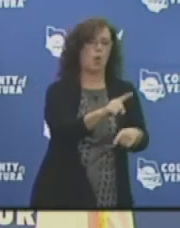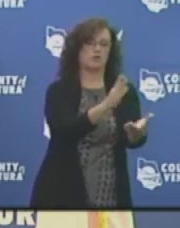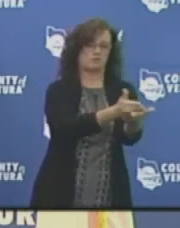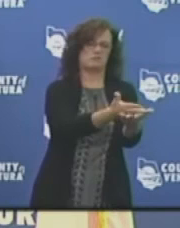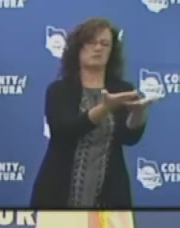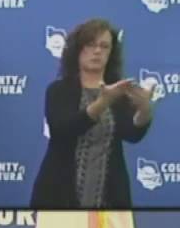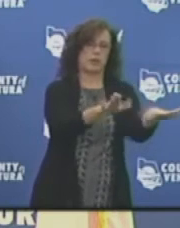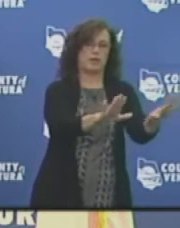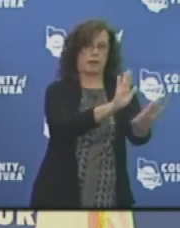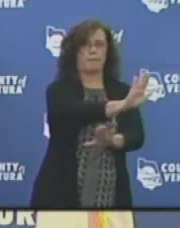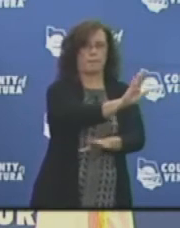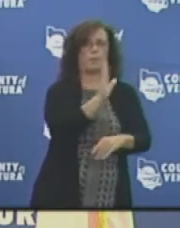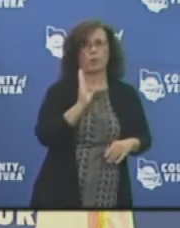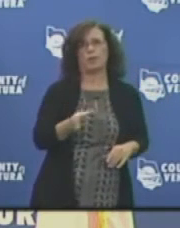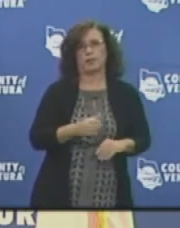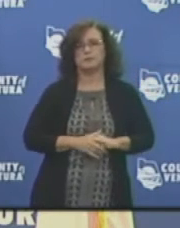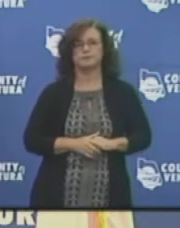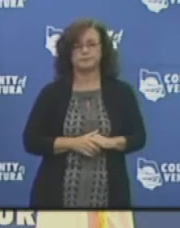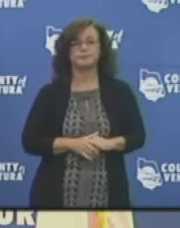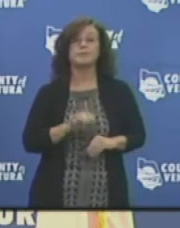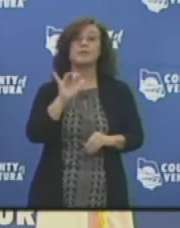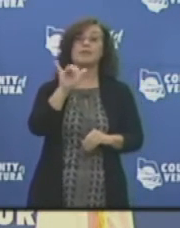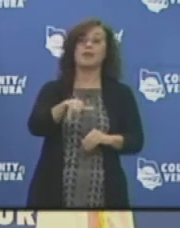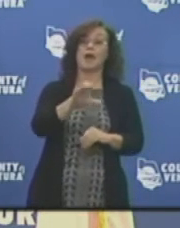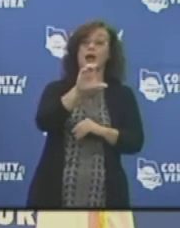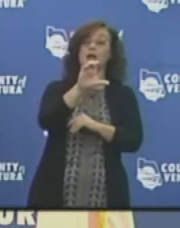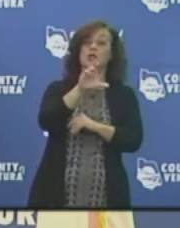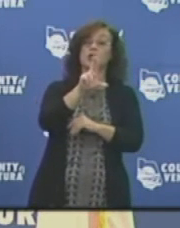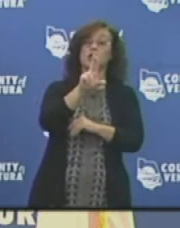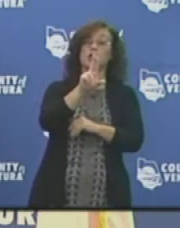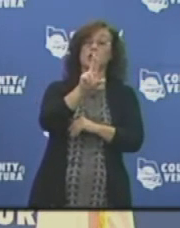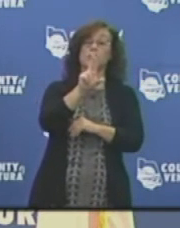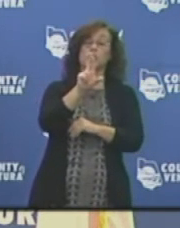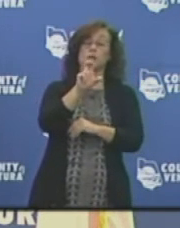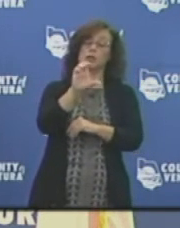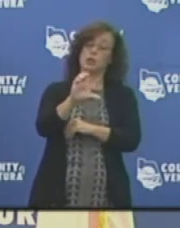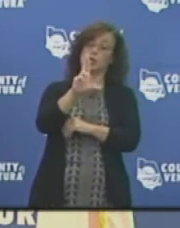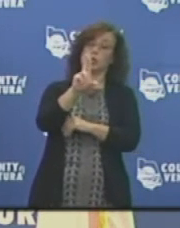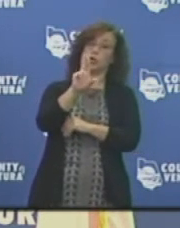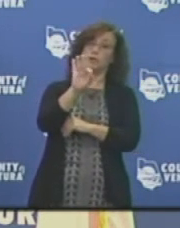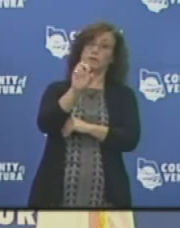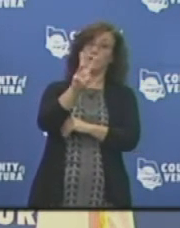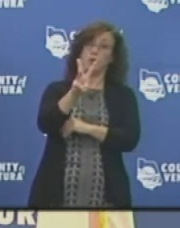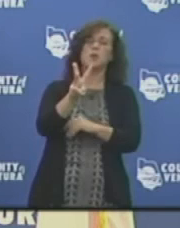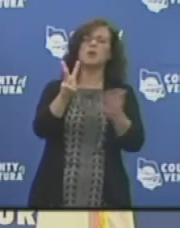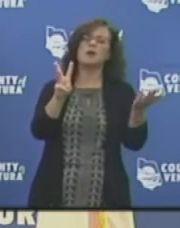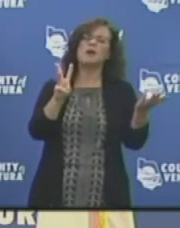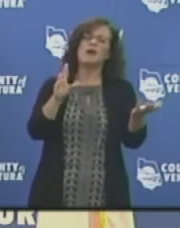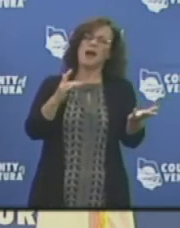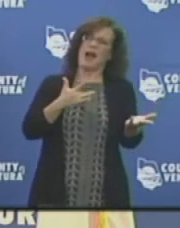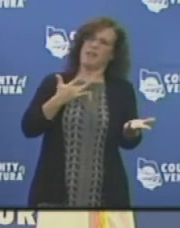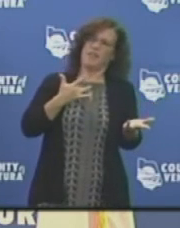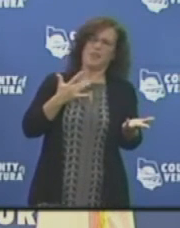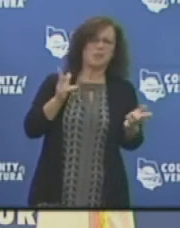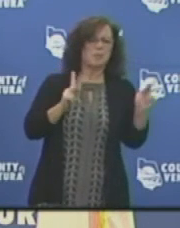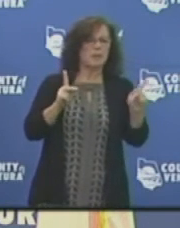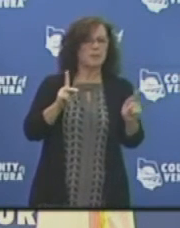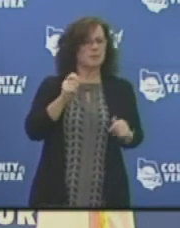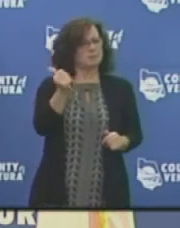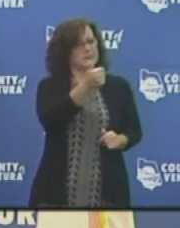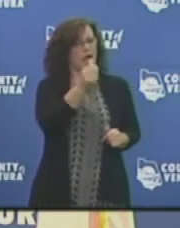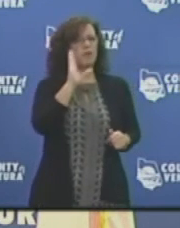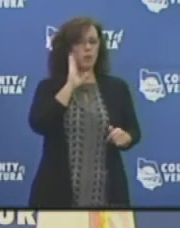curfew will mostly be enforced by people's conscience and their sense of responsibility. I don't see a need